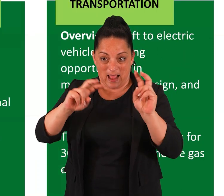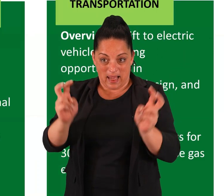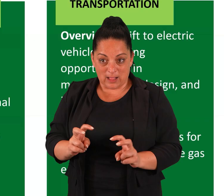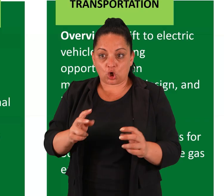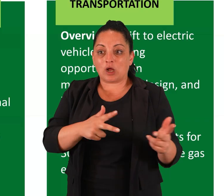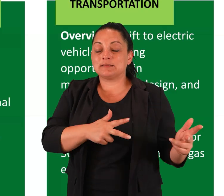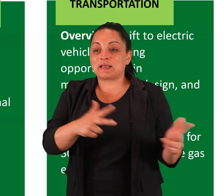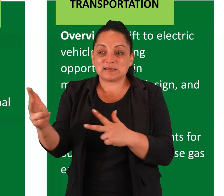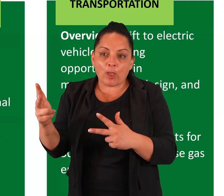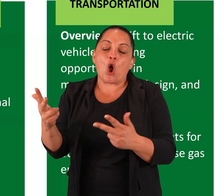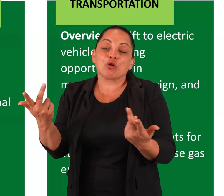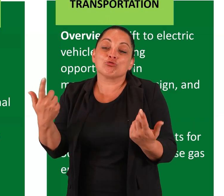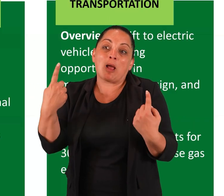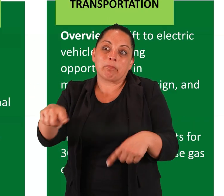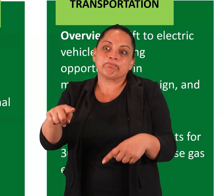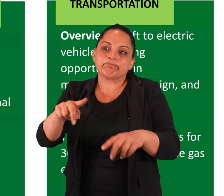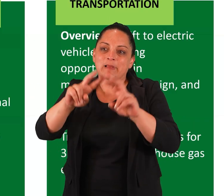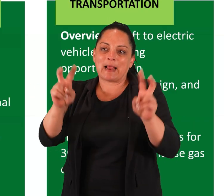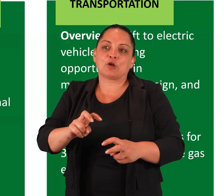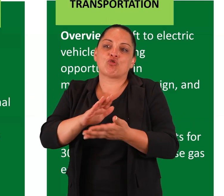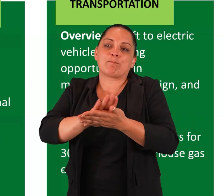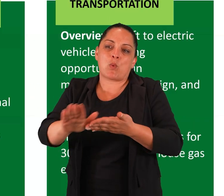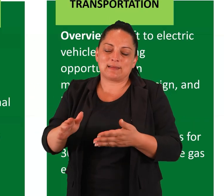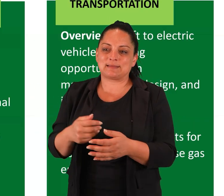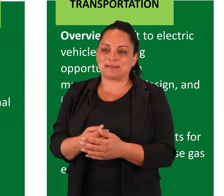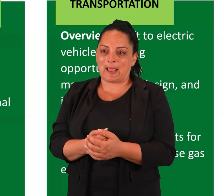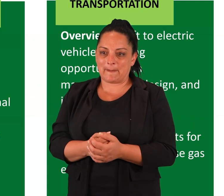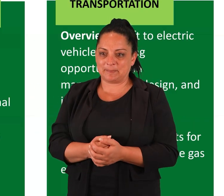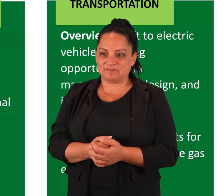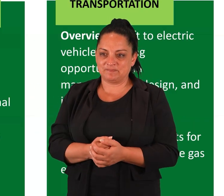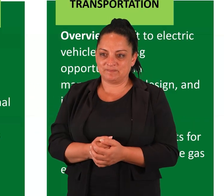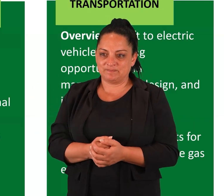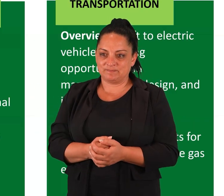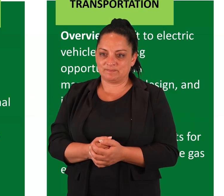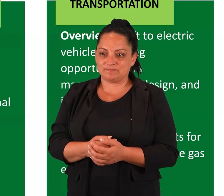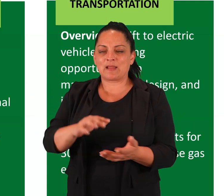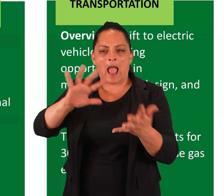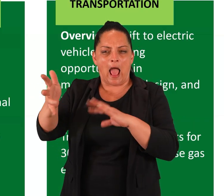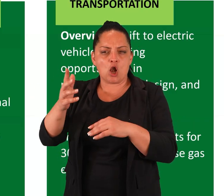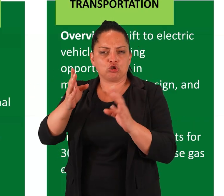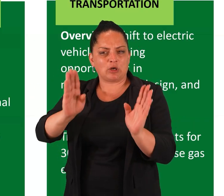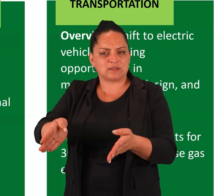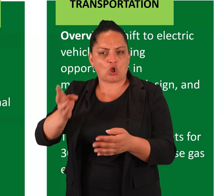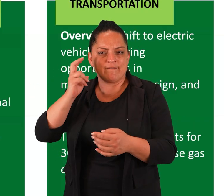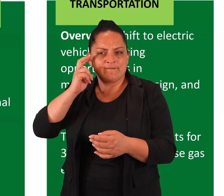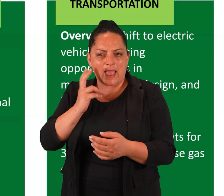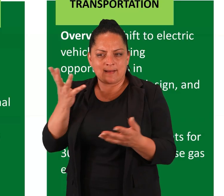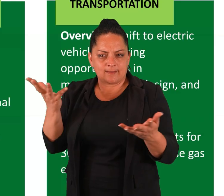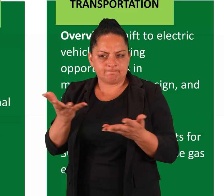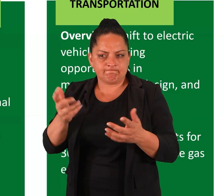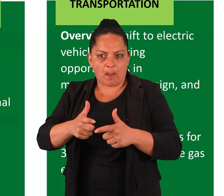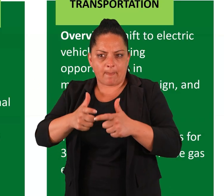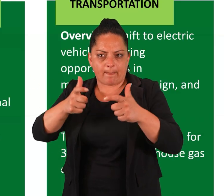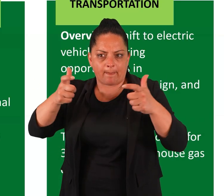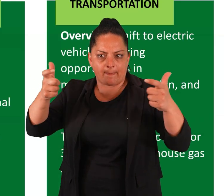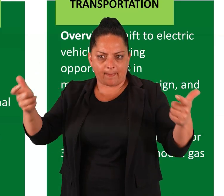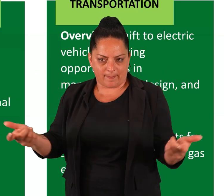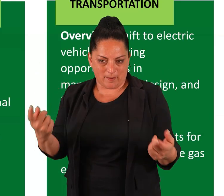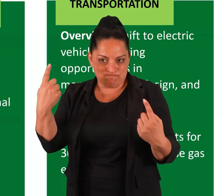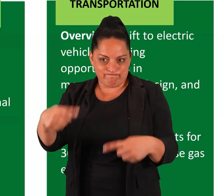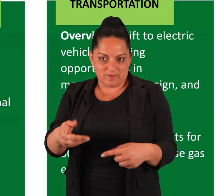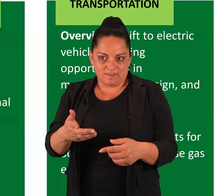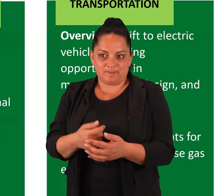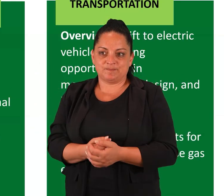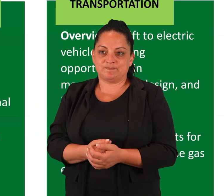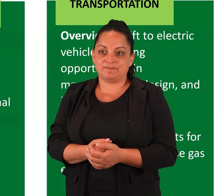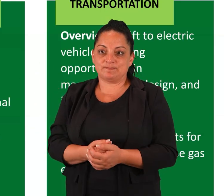vehicles and clean energy transportation is another relevant green job sector that is expanding very